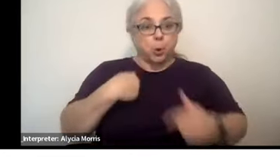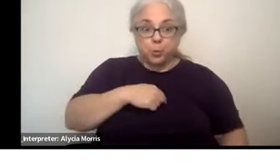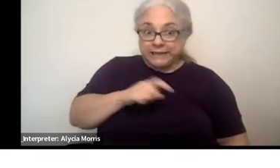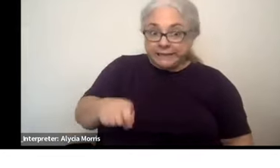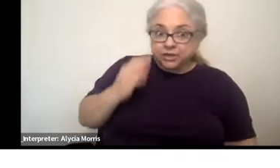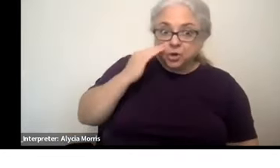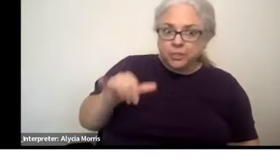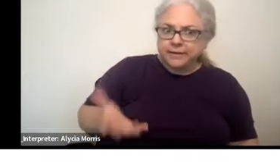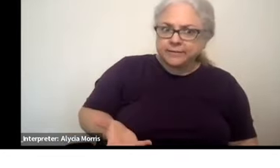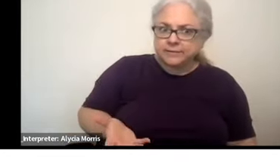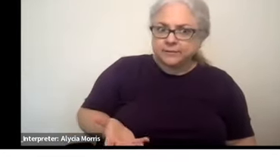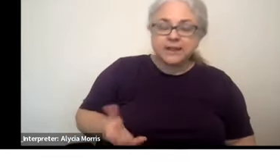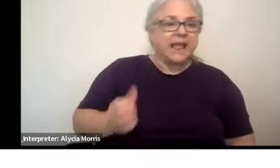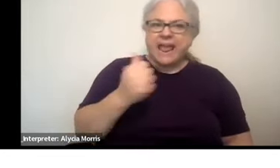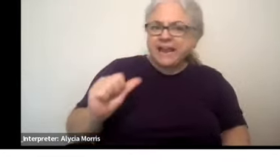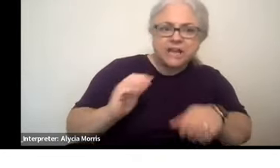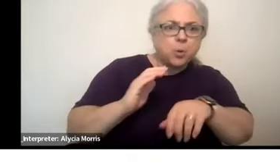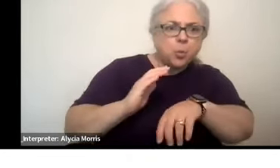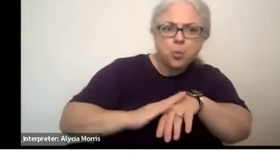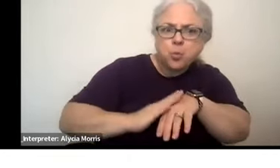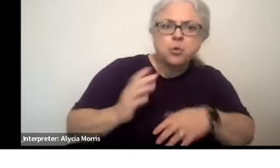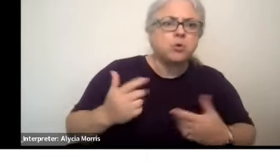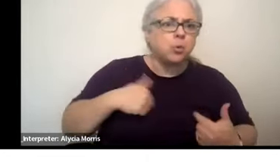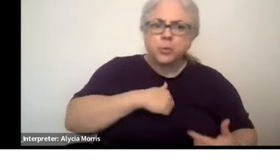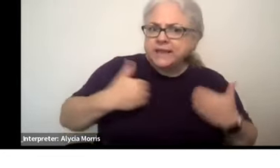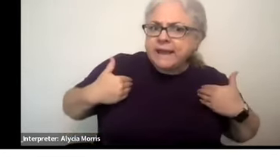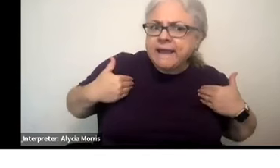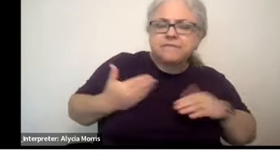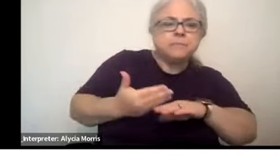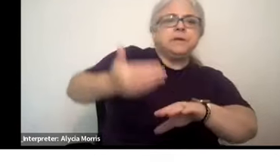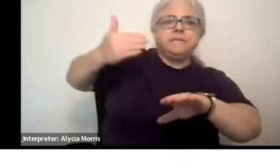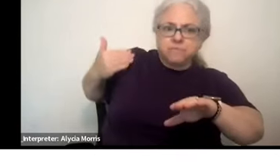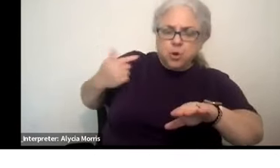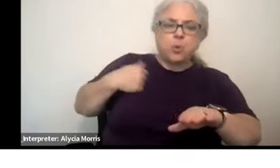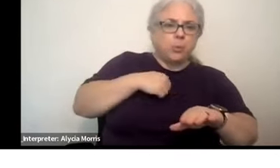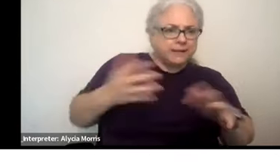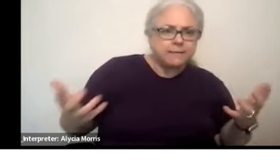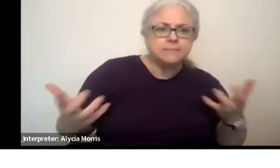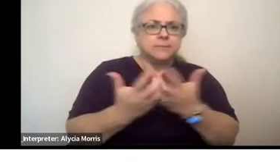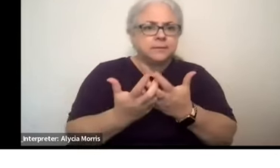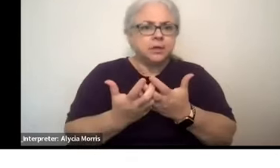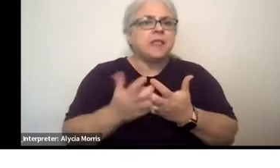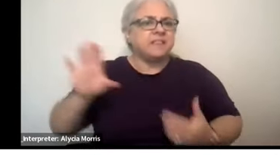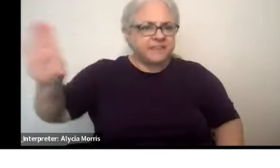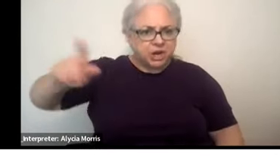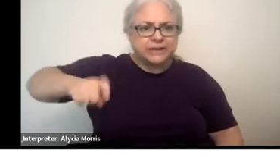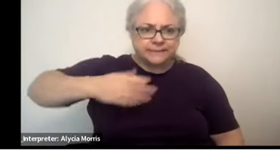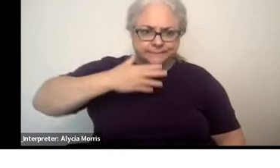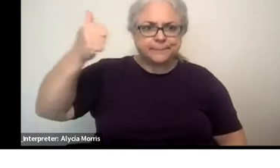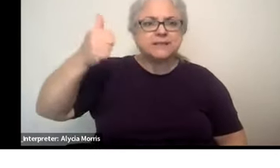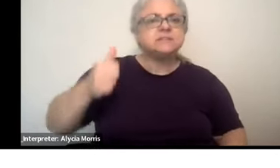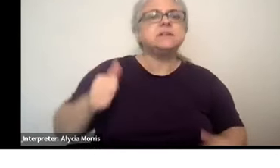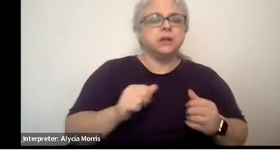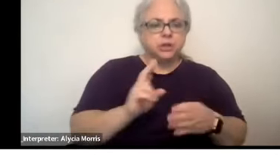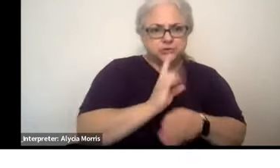get allows us to be more effective in modifying our curriculum to meet their needs. And you'll notice